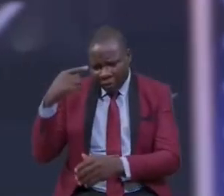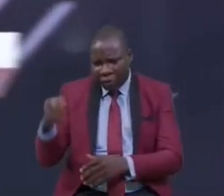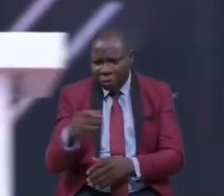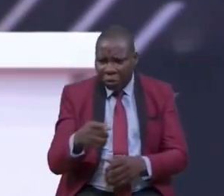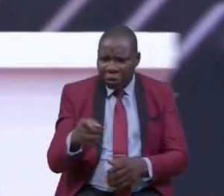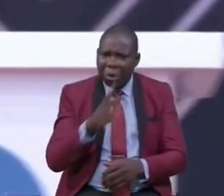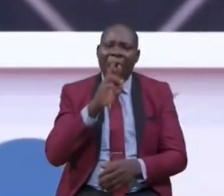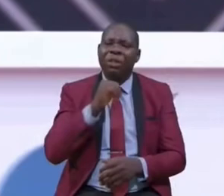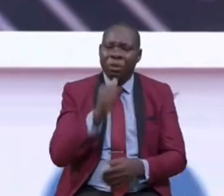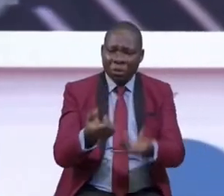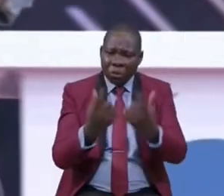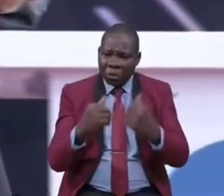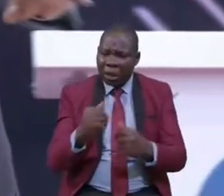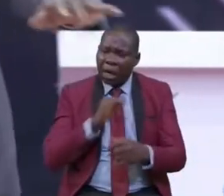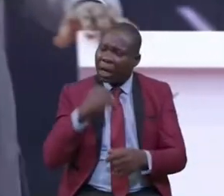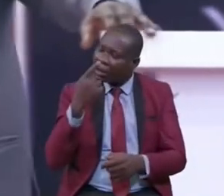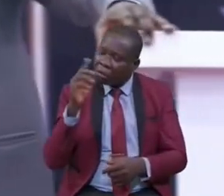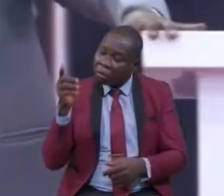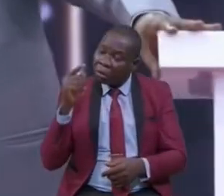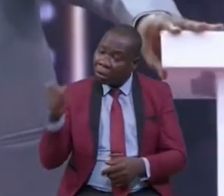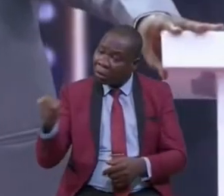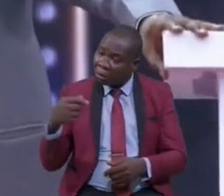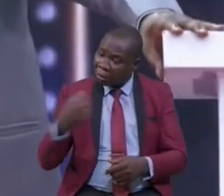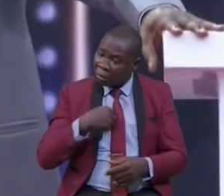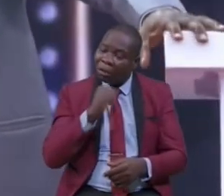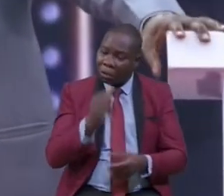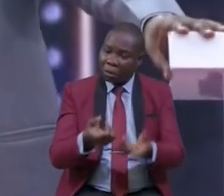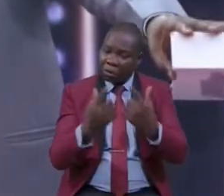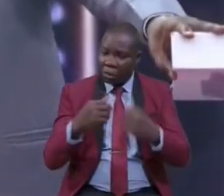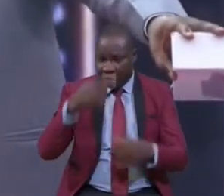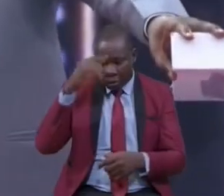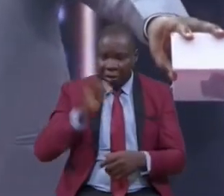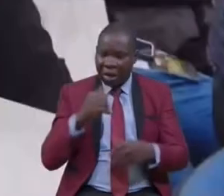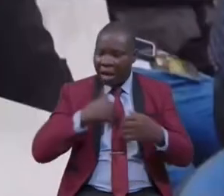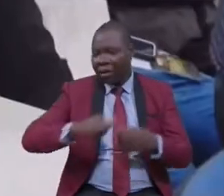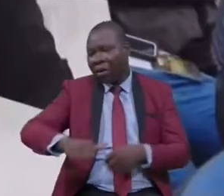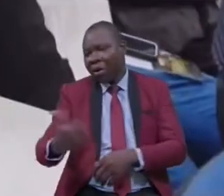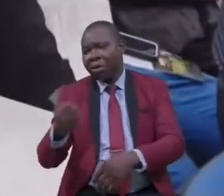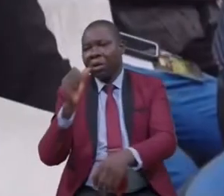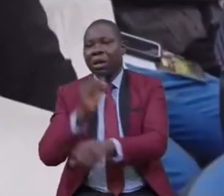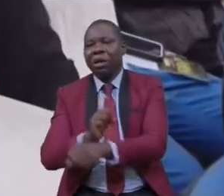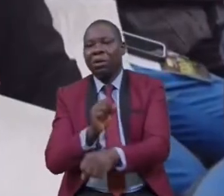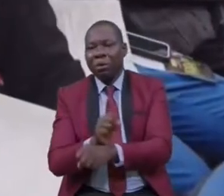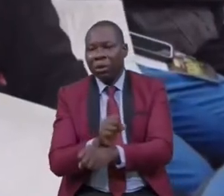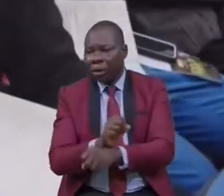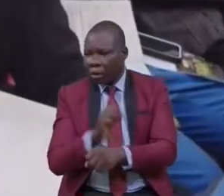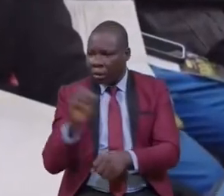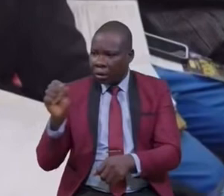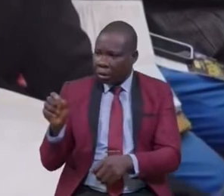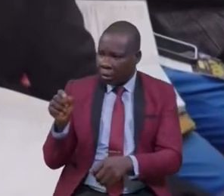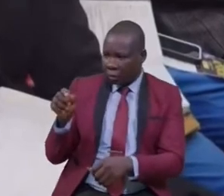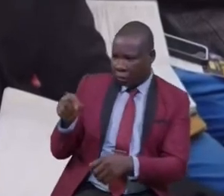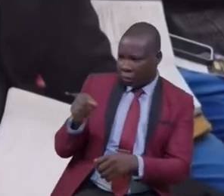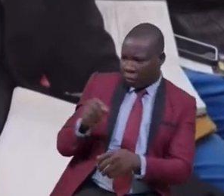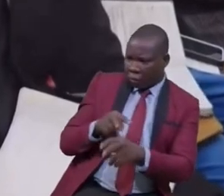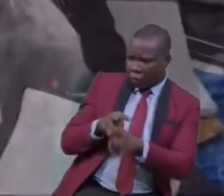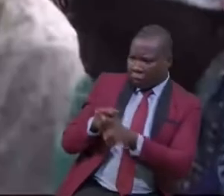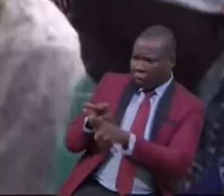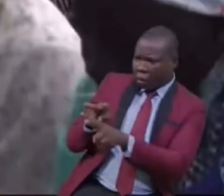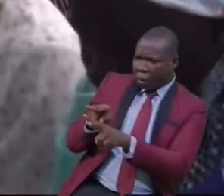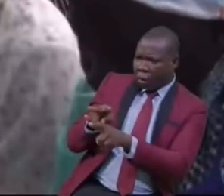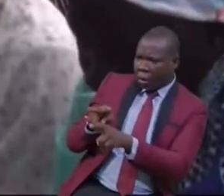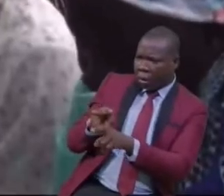assignment." He looked at me like this, as if the ground should open